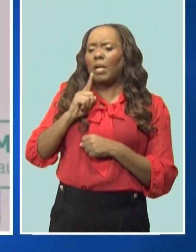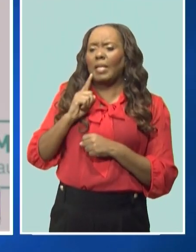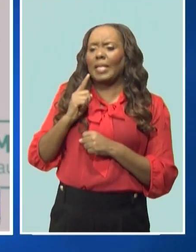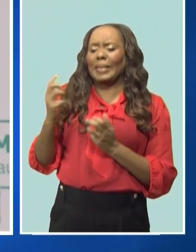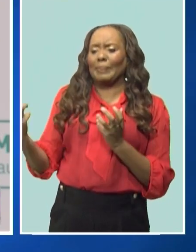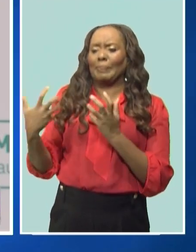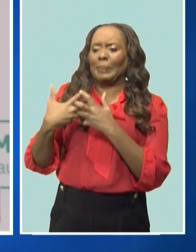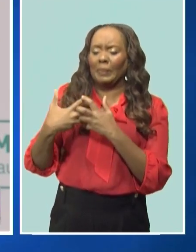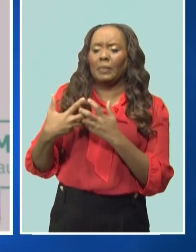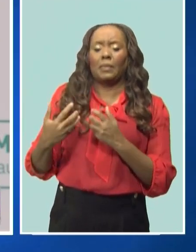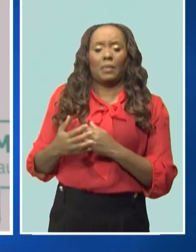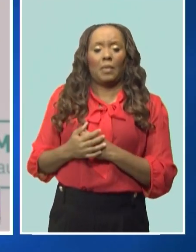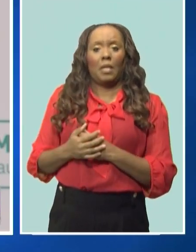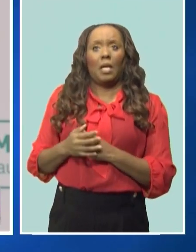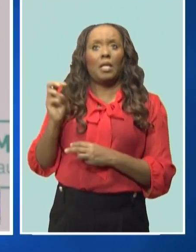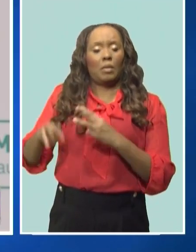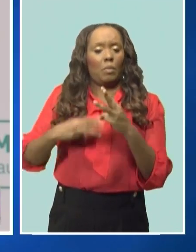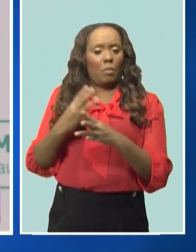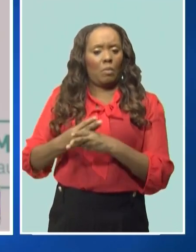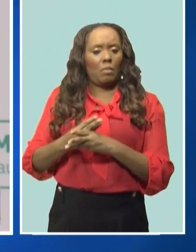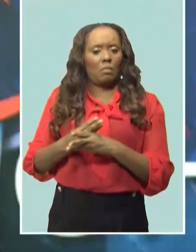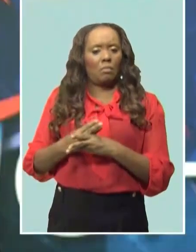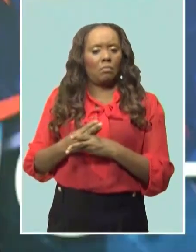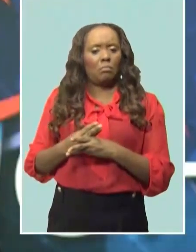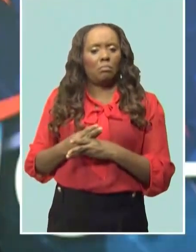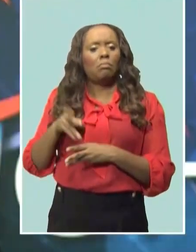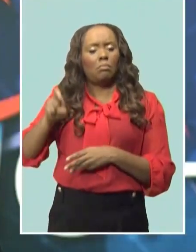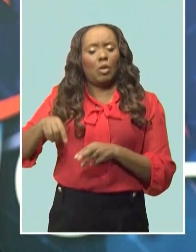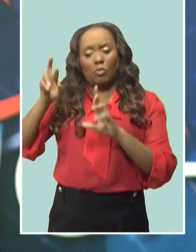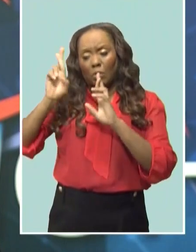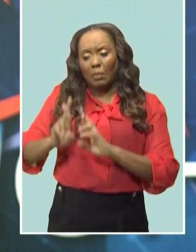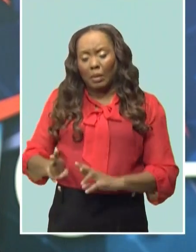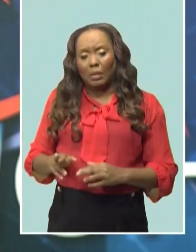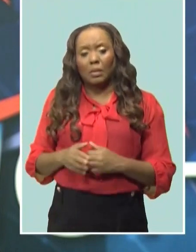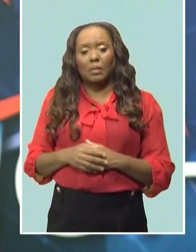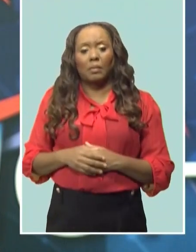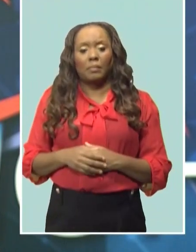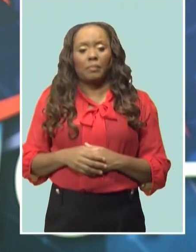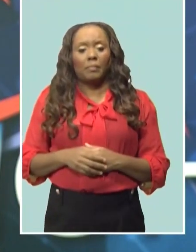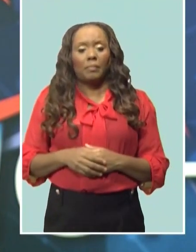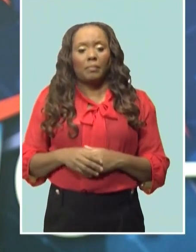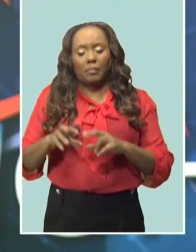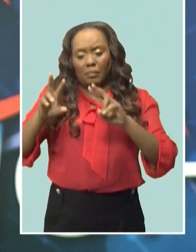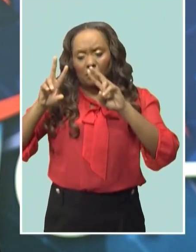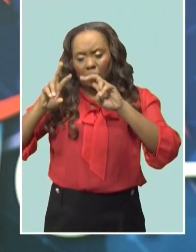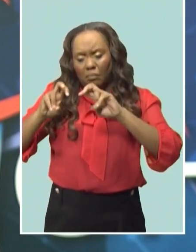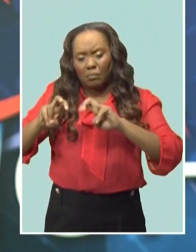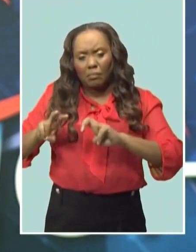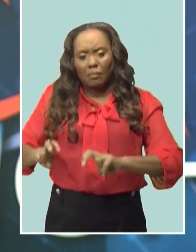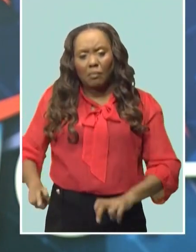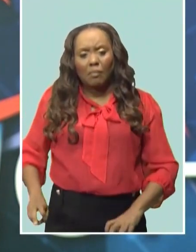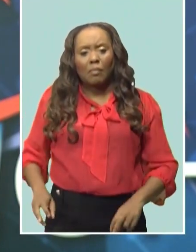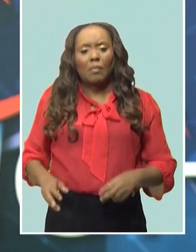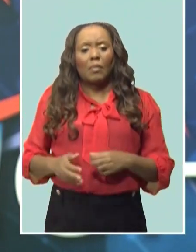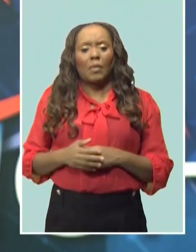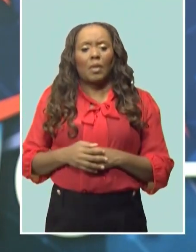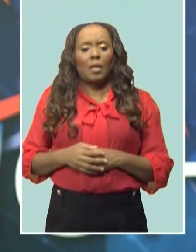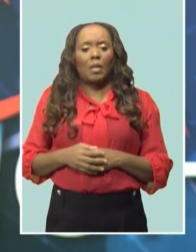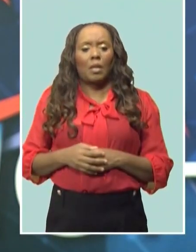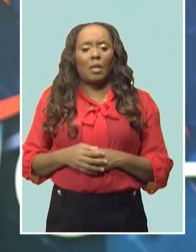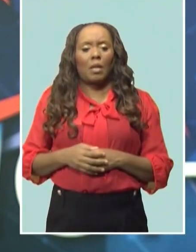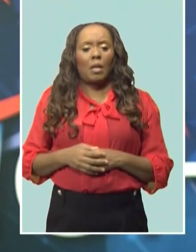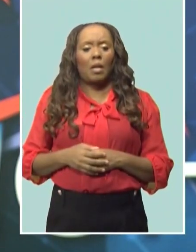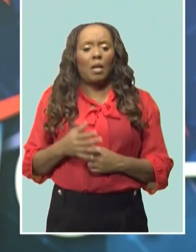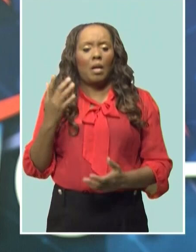but that the world also will respect. A probe conducted into the loss of a fire tender in a cane field blaze